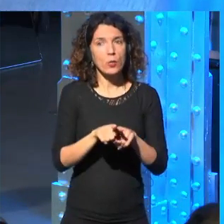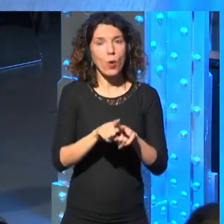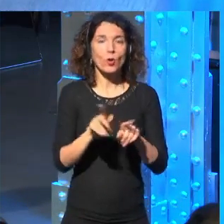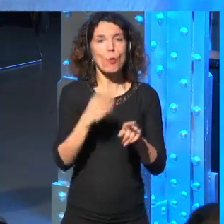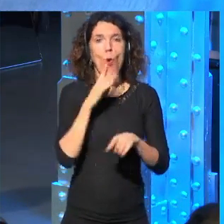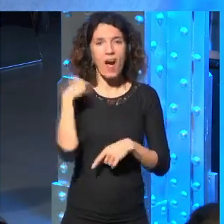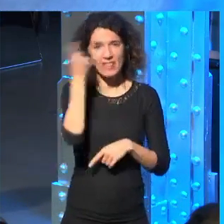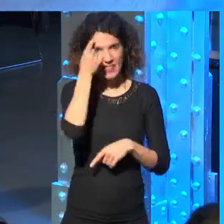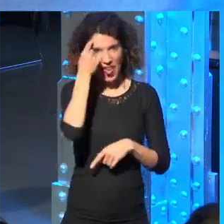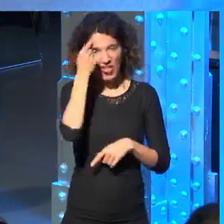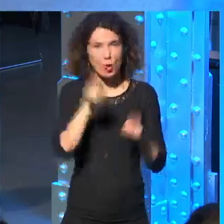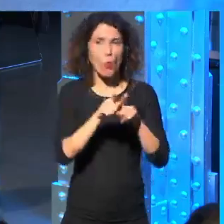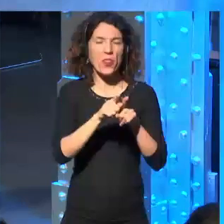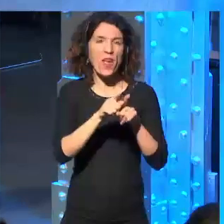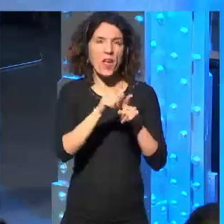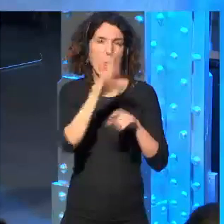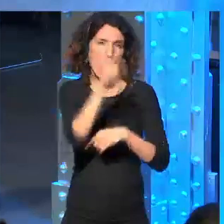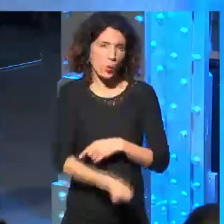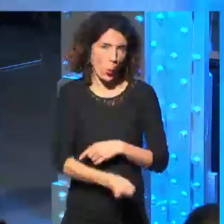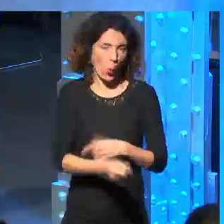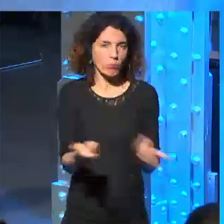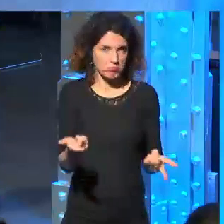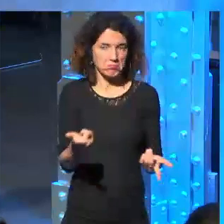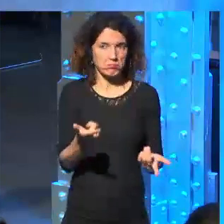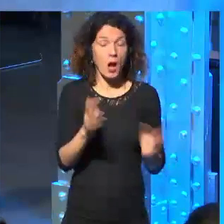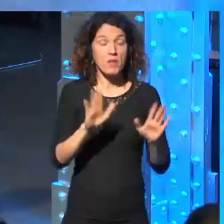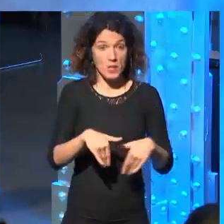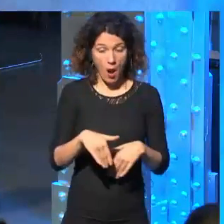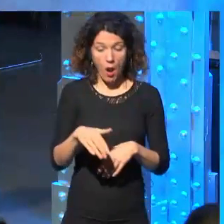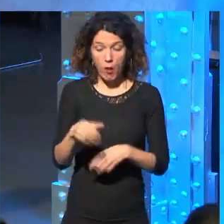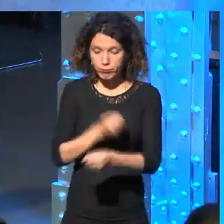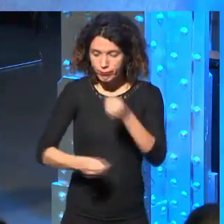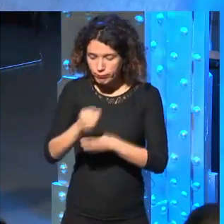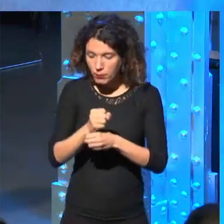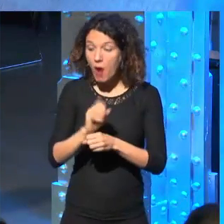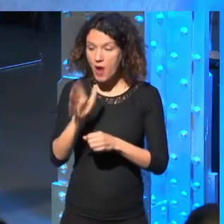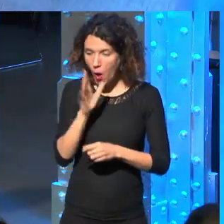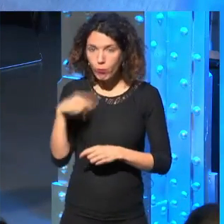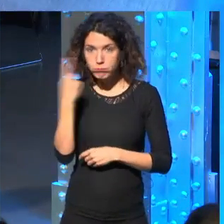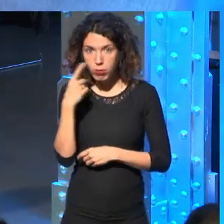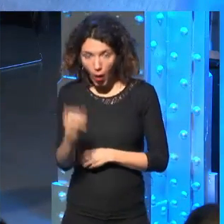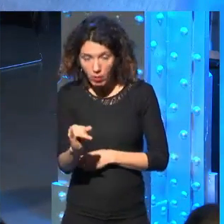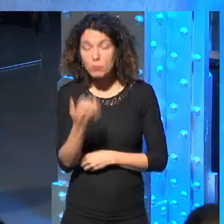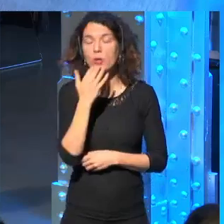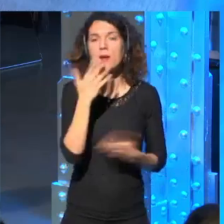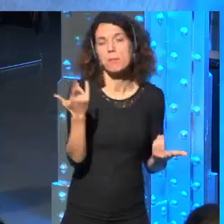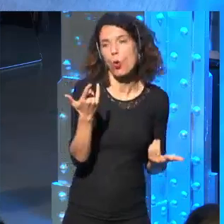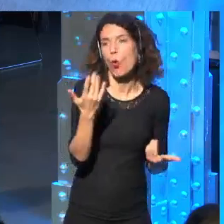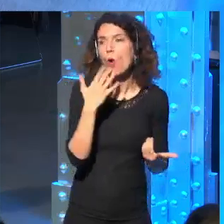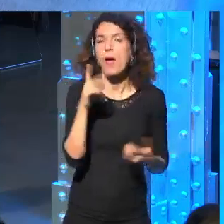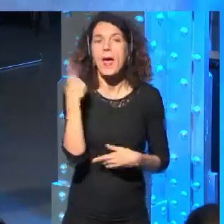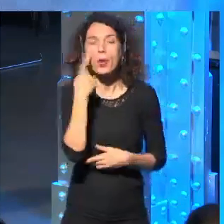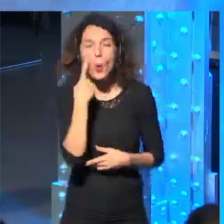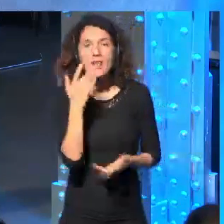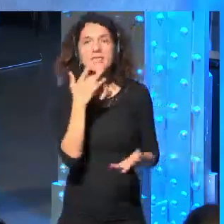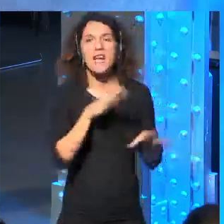finds water, suddenly it changes your life. If you find water in a barren land, there will be a house, there will be water,